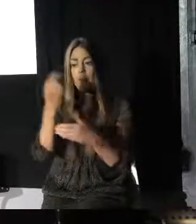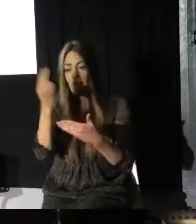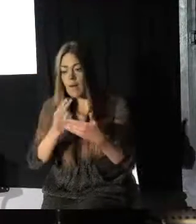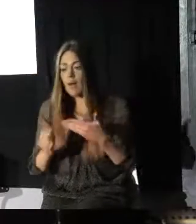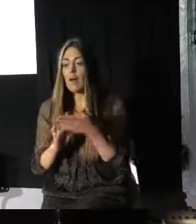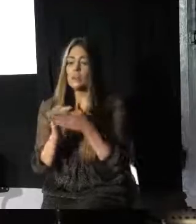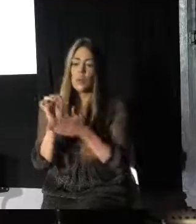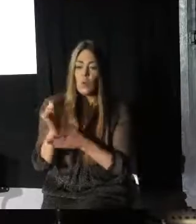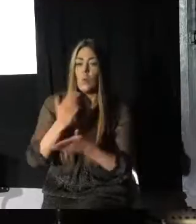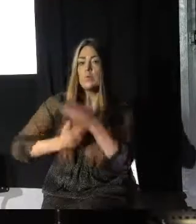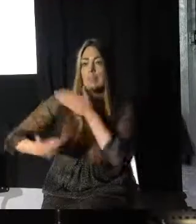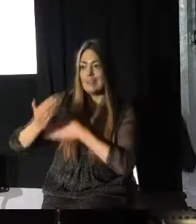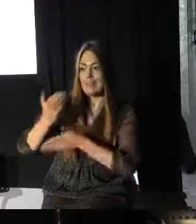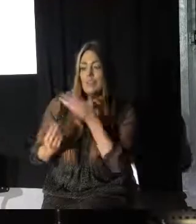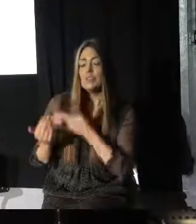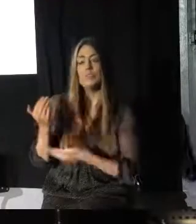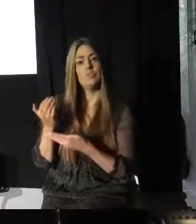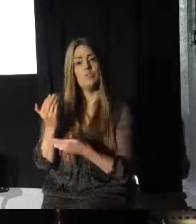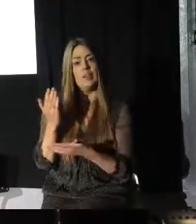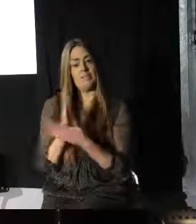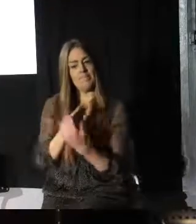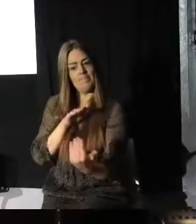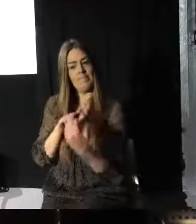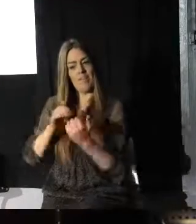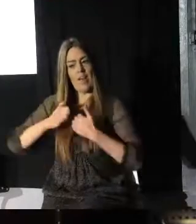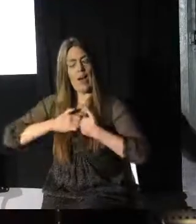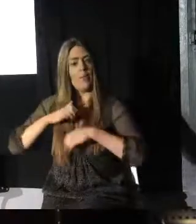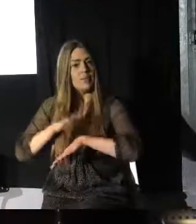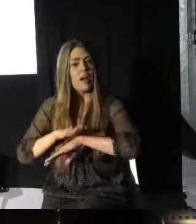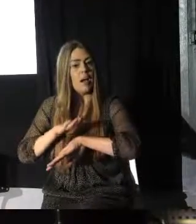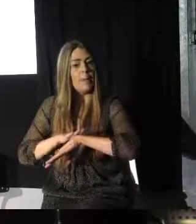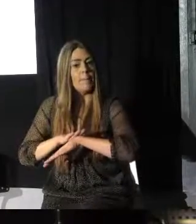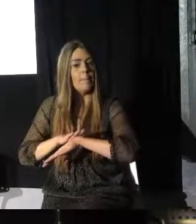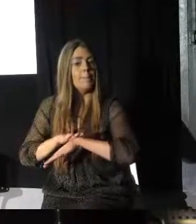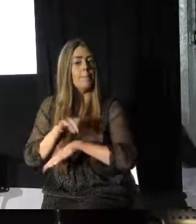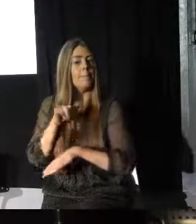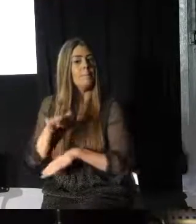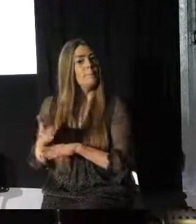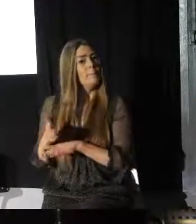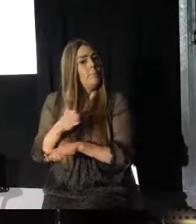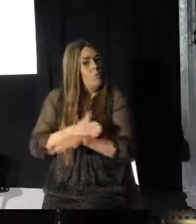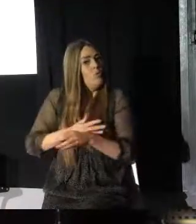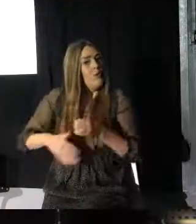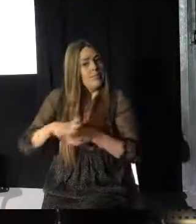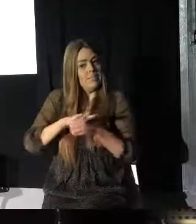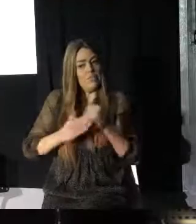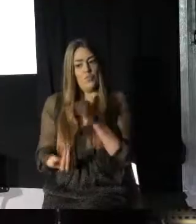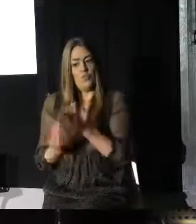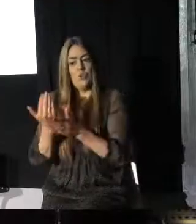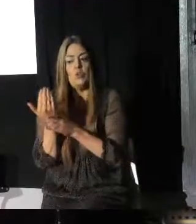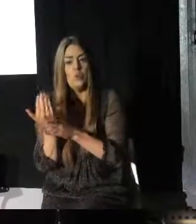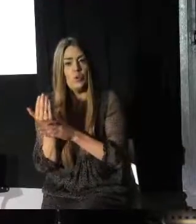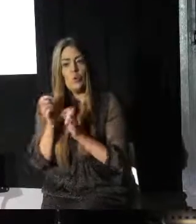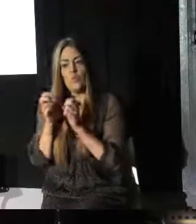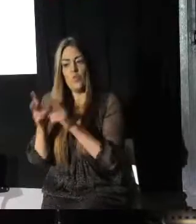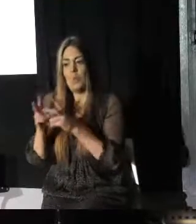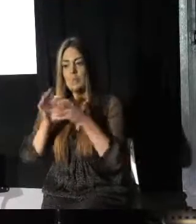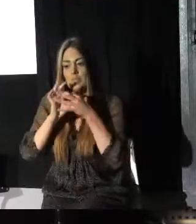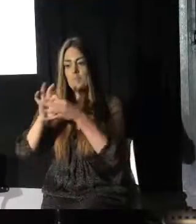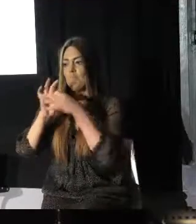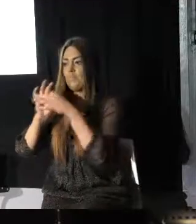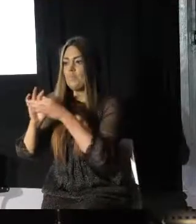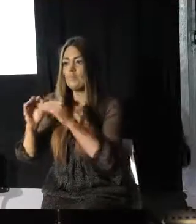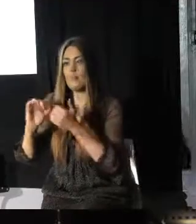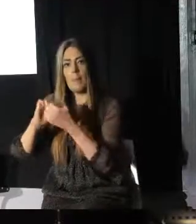culture, history that's fit for our times. That's a precondition to new forms of equitable partnerships,